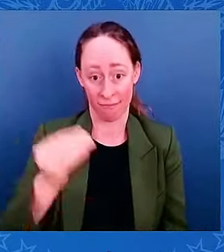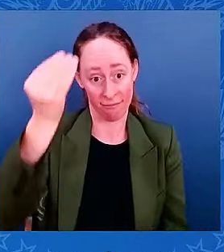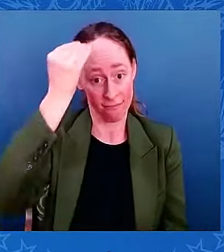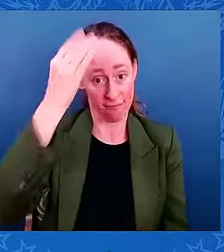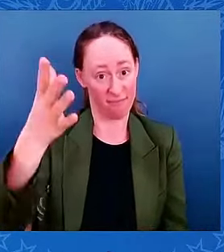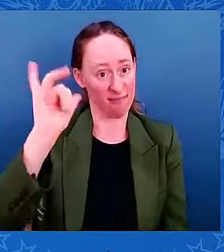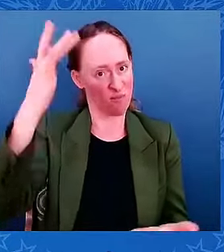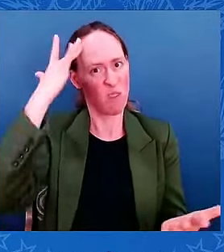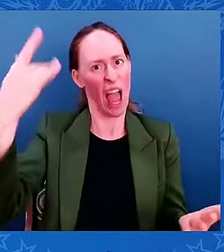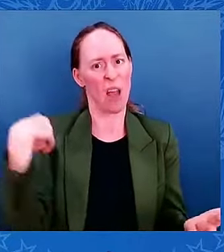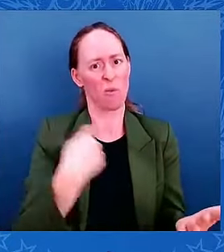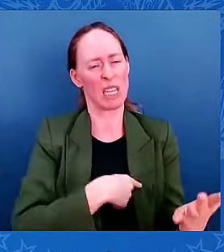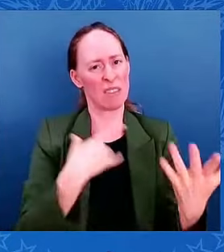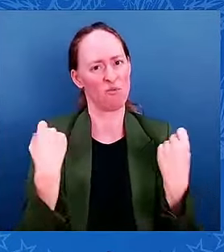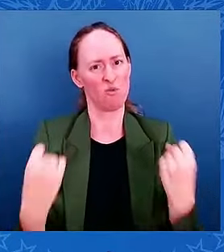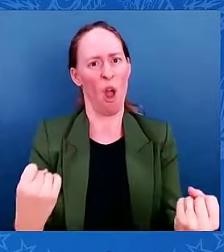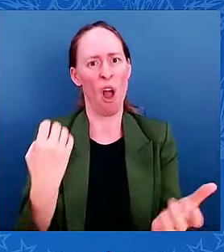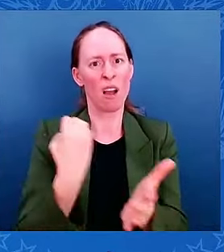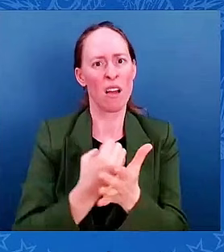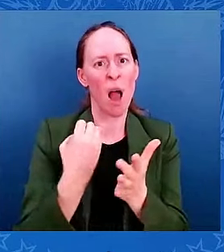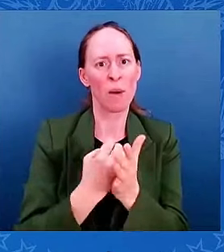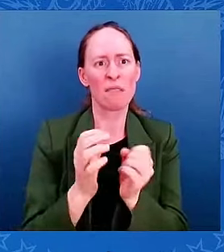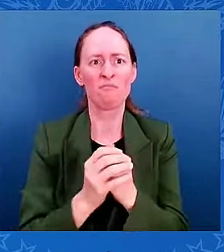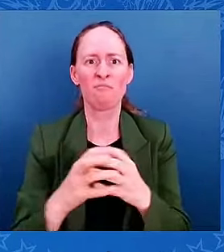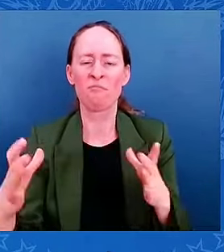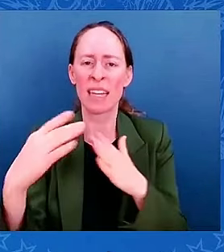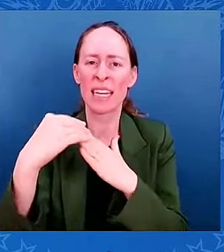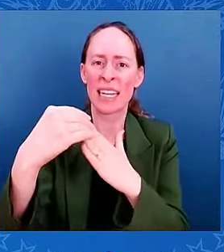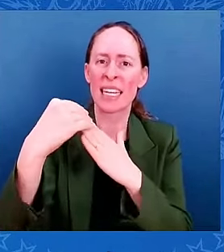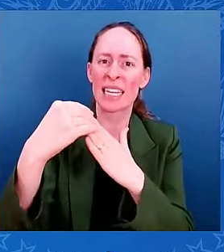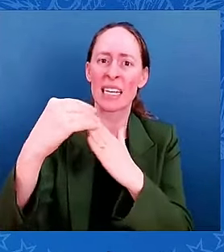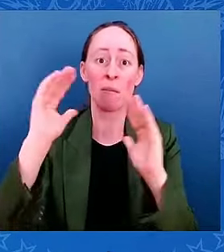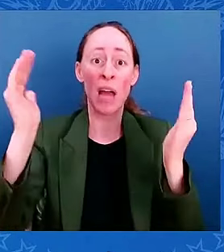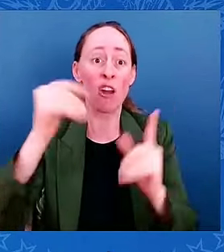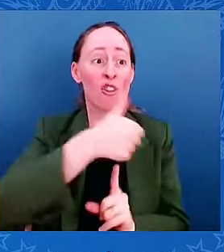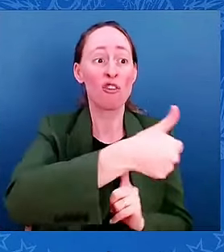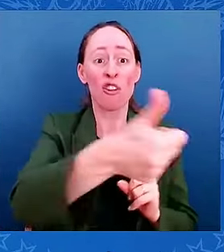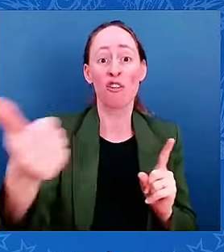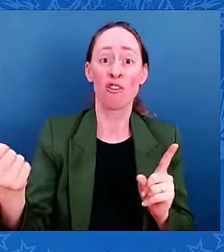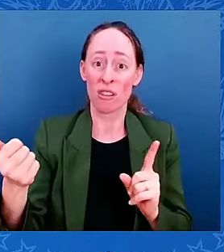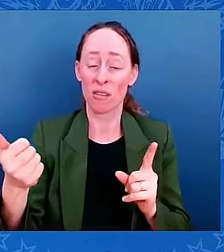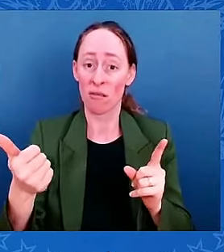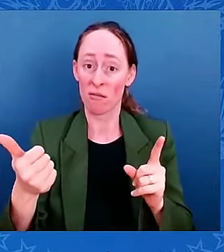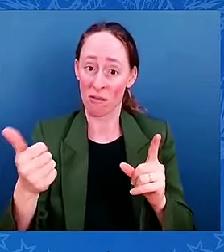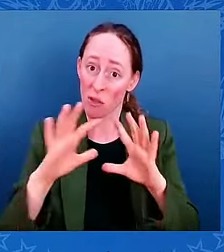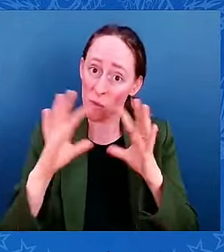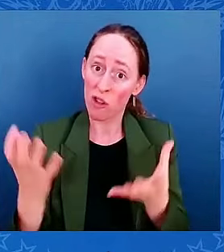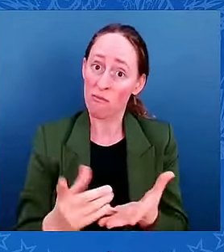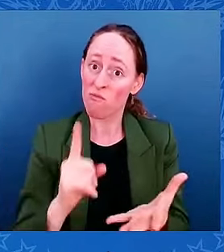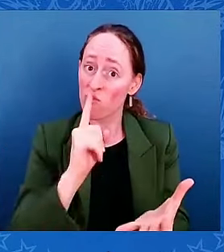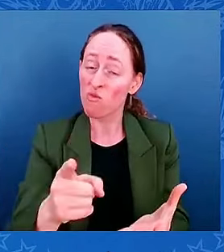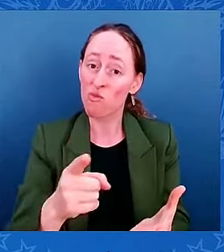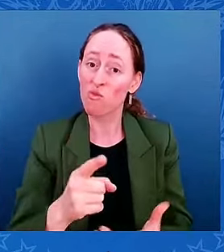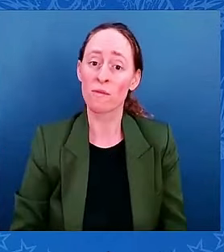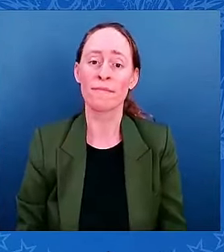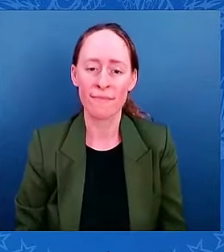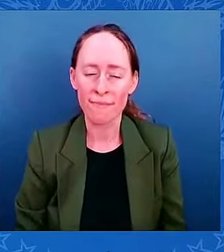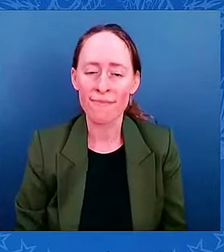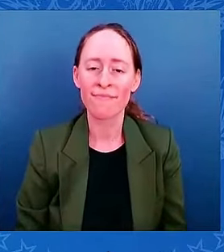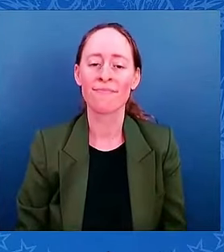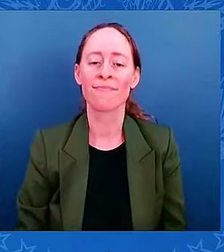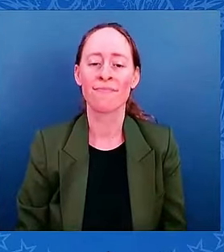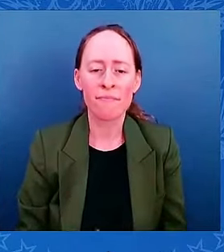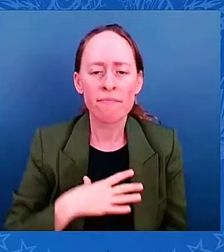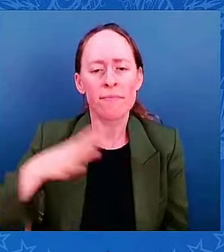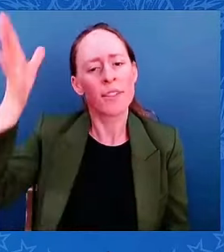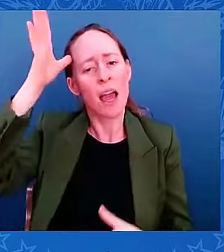not hyperbole. That's a fact. It all comes down to something my dad taught me, and I mean it sincerely.